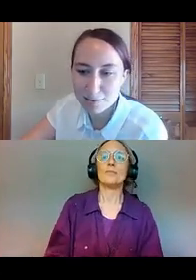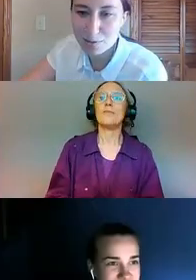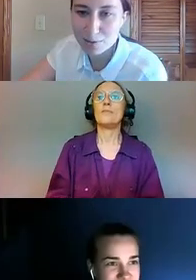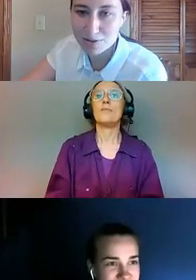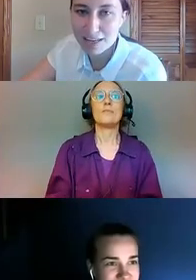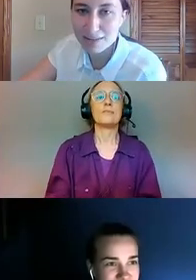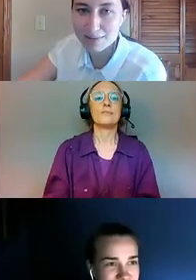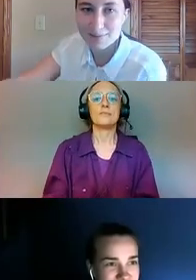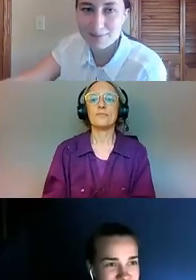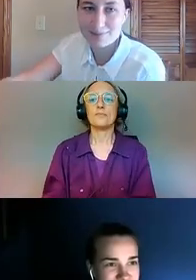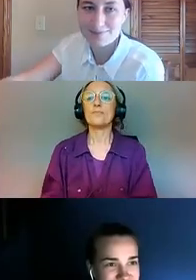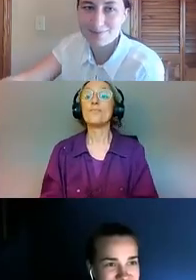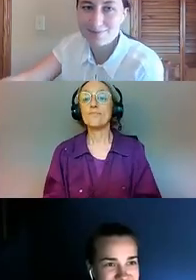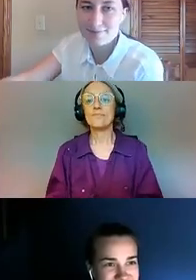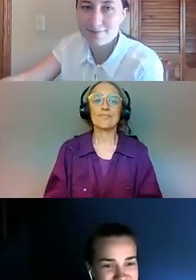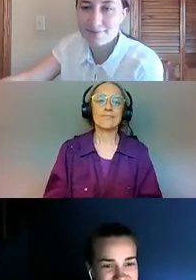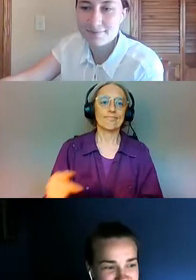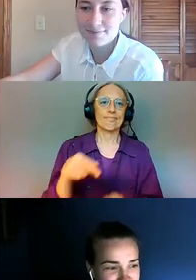back to the PowerPoint for that.